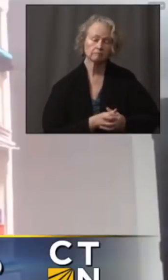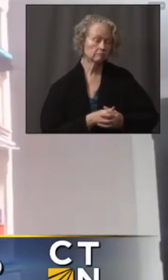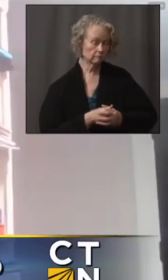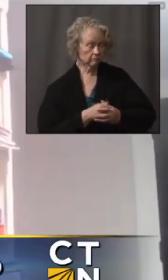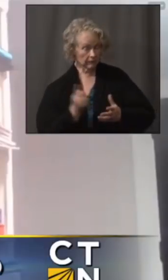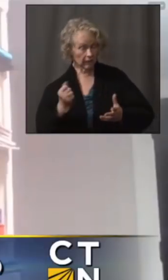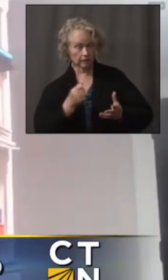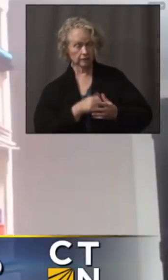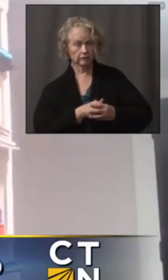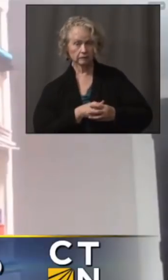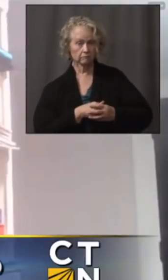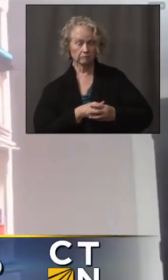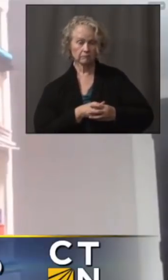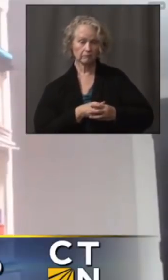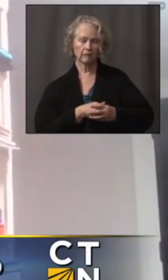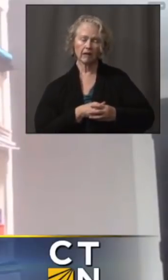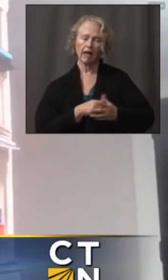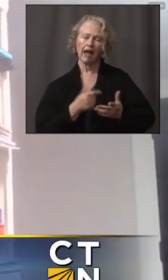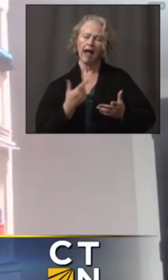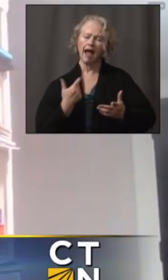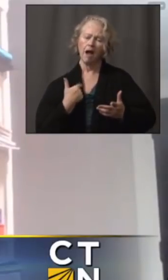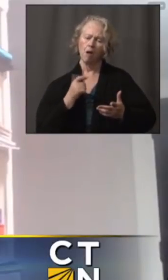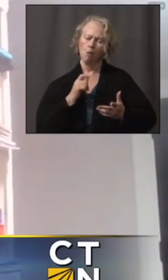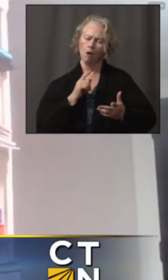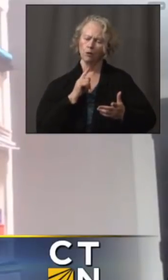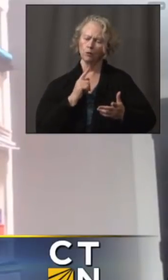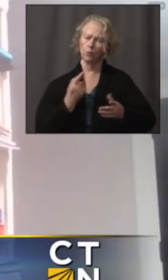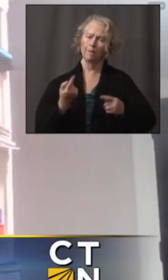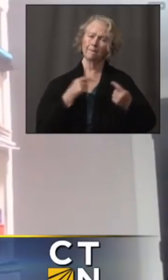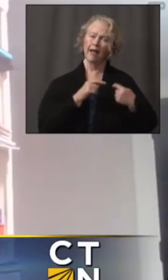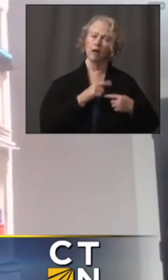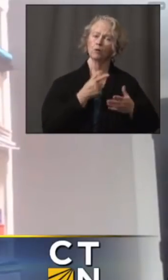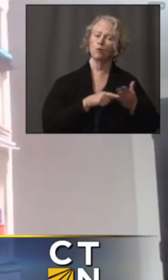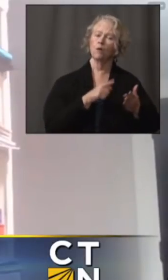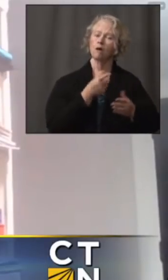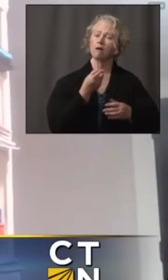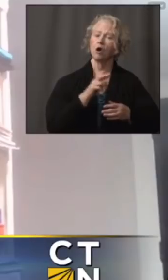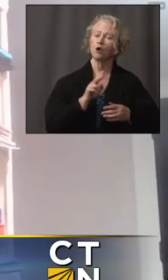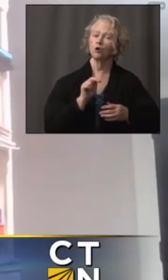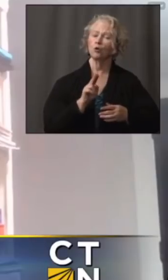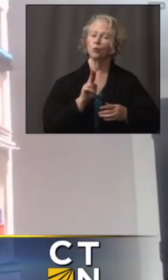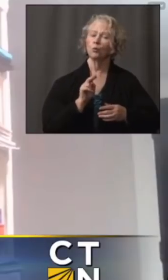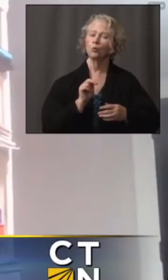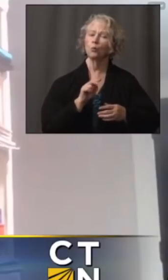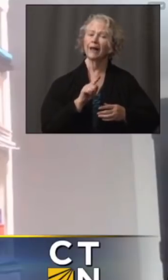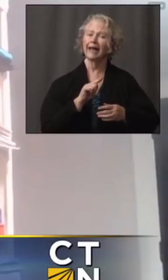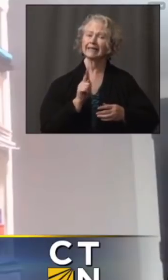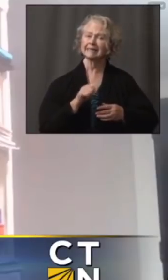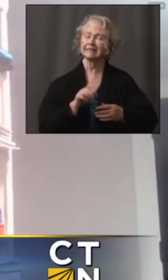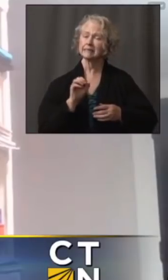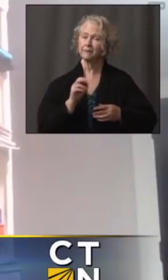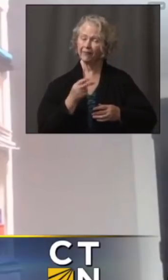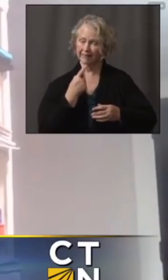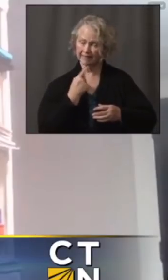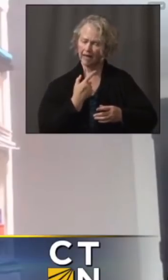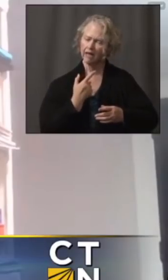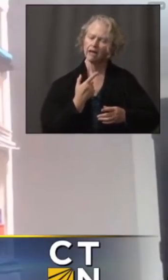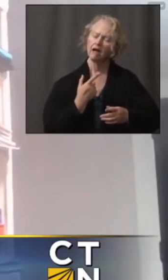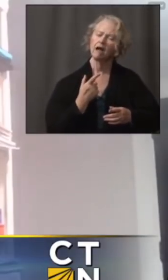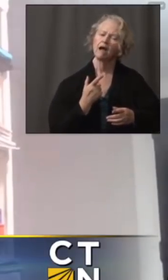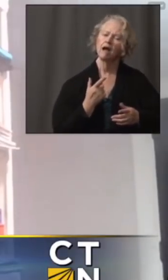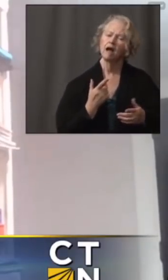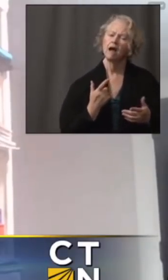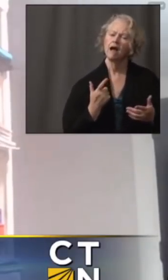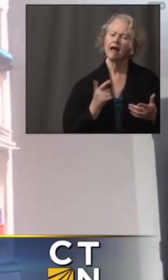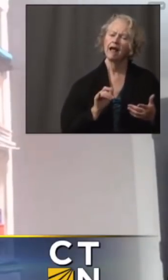Yes, I will add. I want to build on something that Dr. Nunez-Smith said, which is the relationship between our